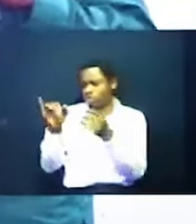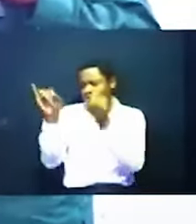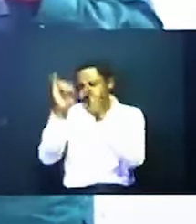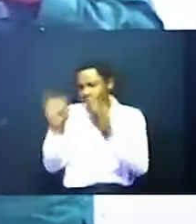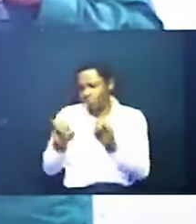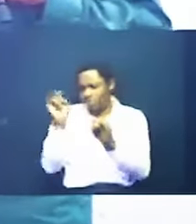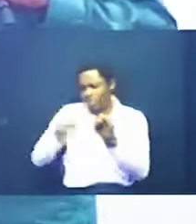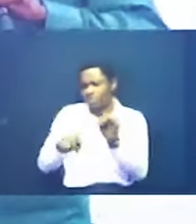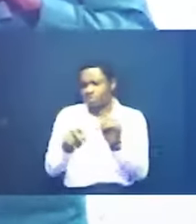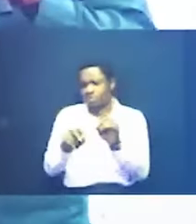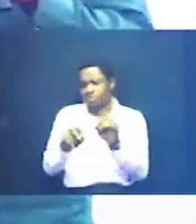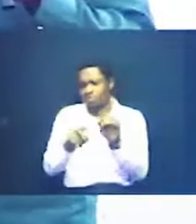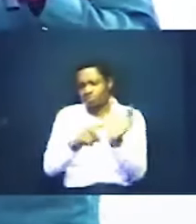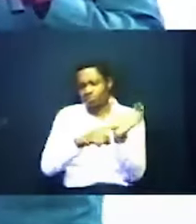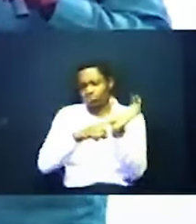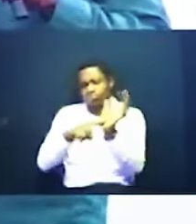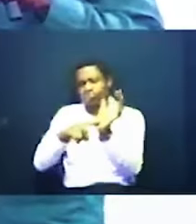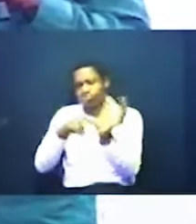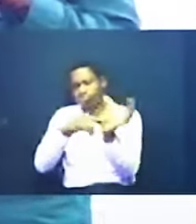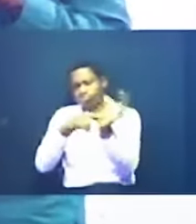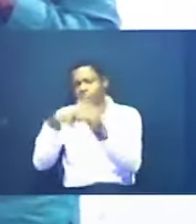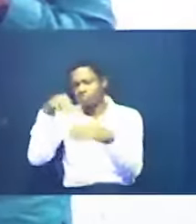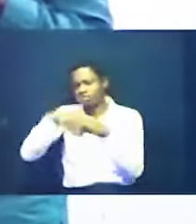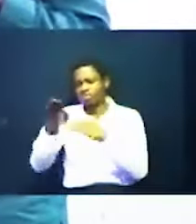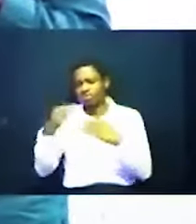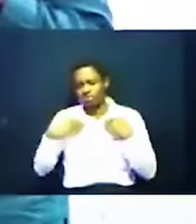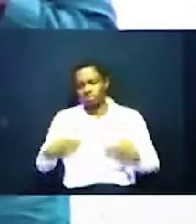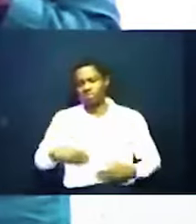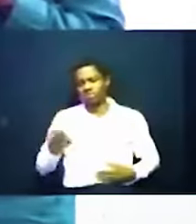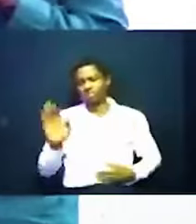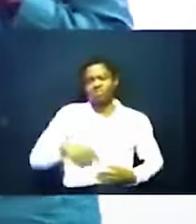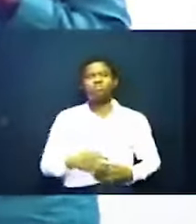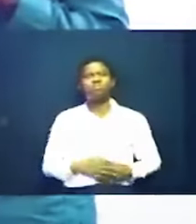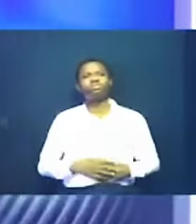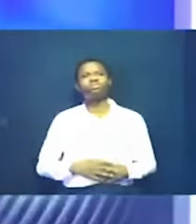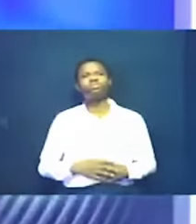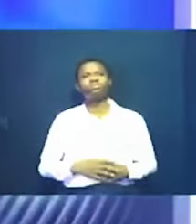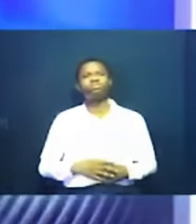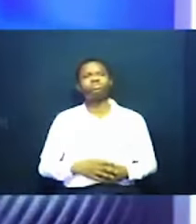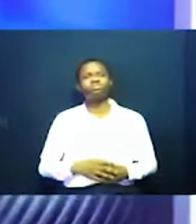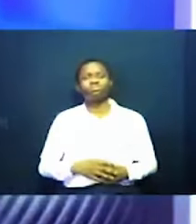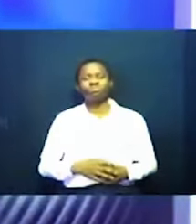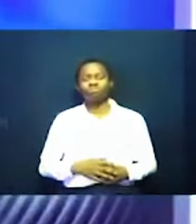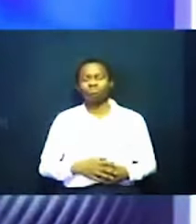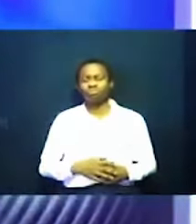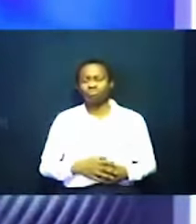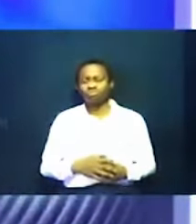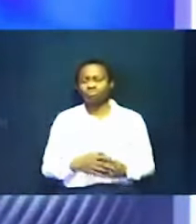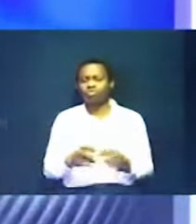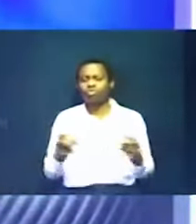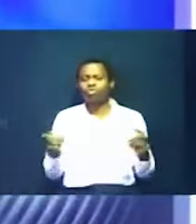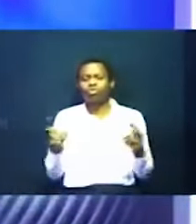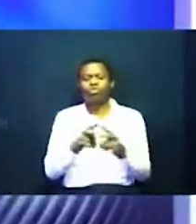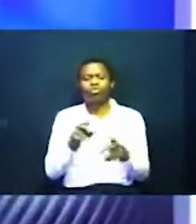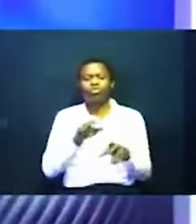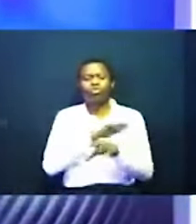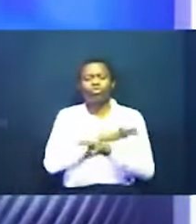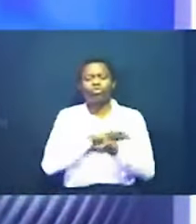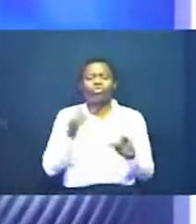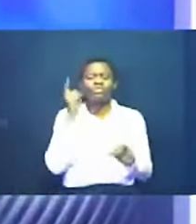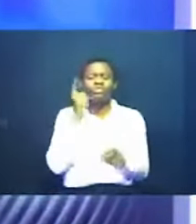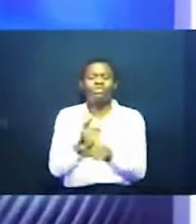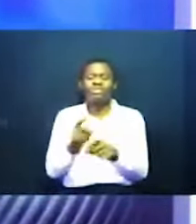say onyankopon suban no dadi yen nipaduam. Then I want to say that we don't only repent from sin, we